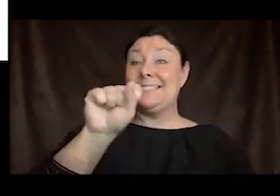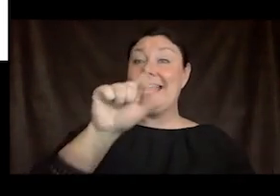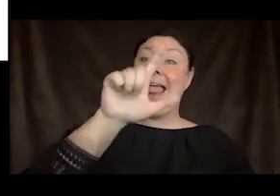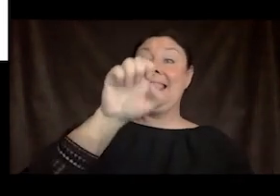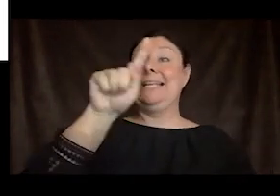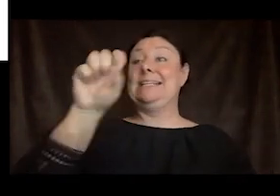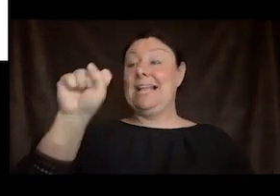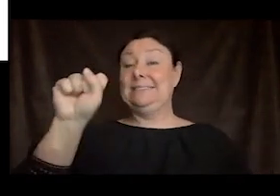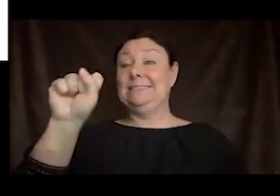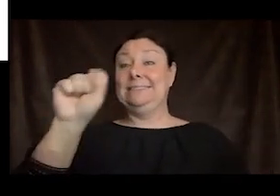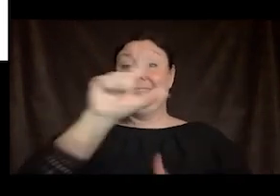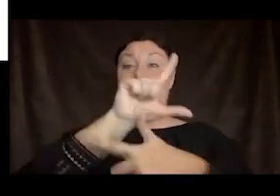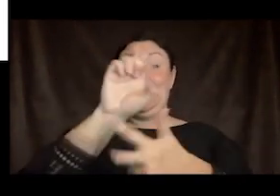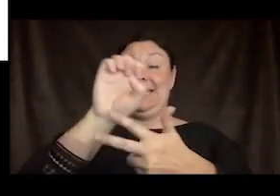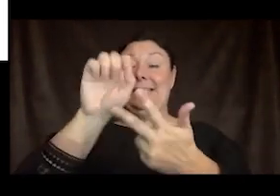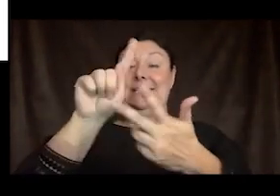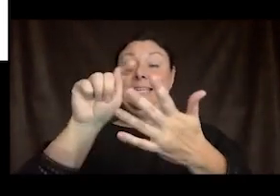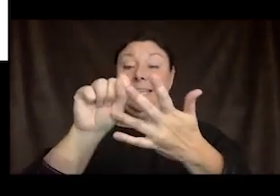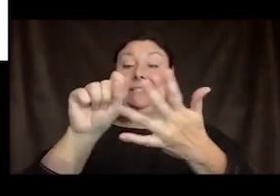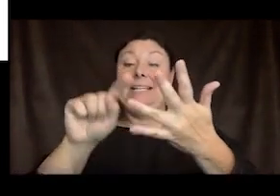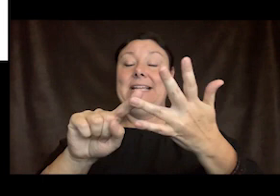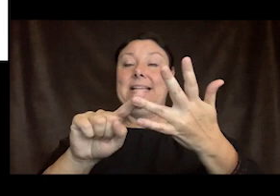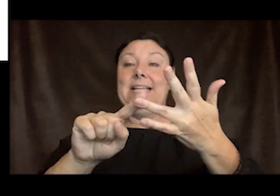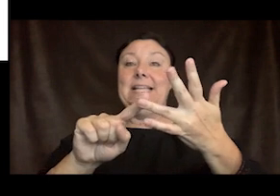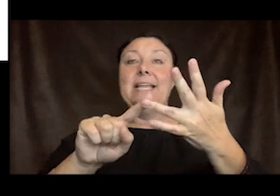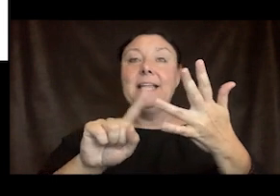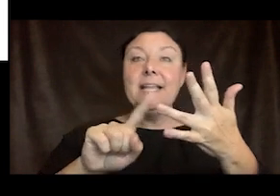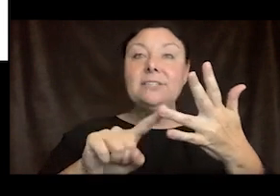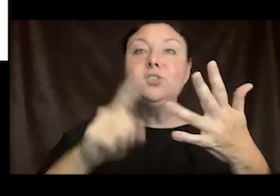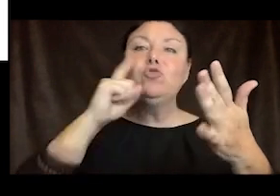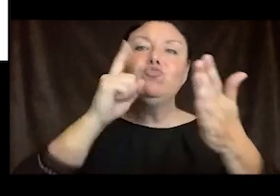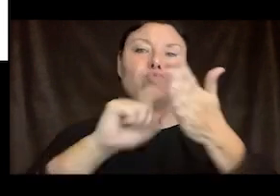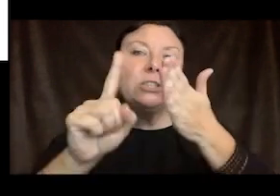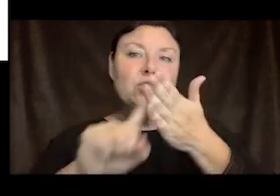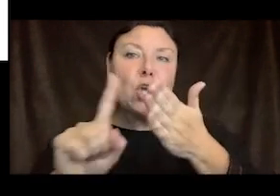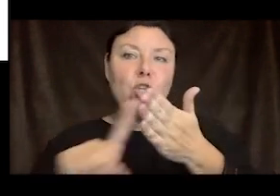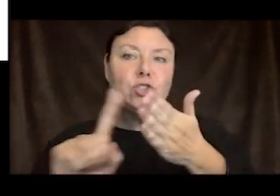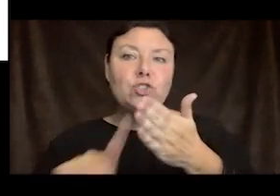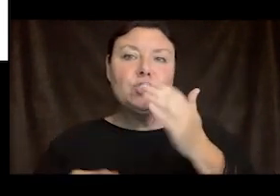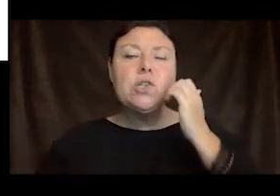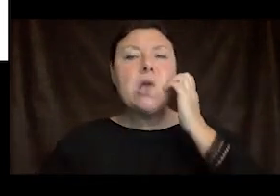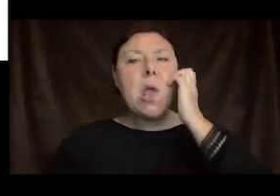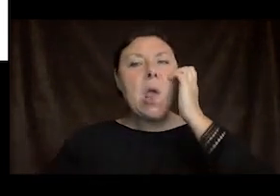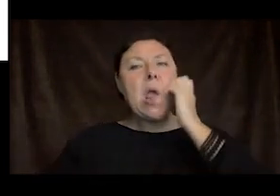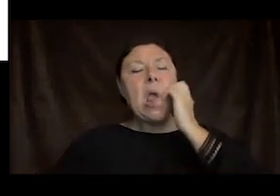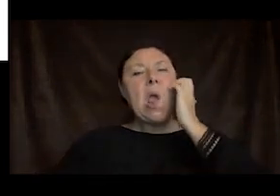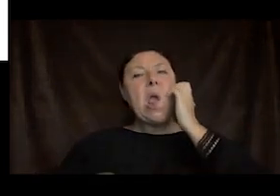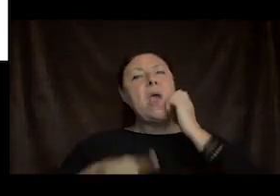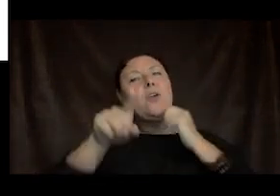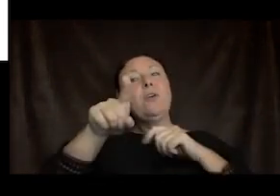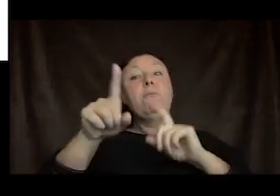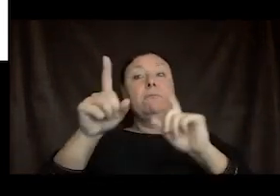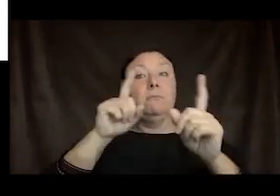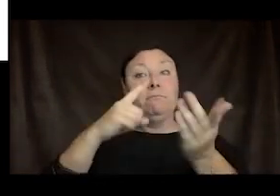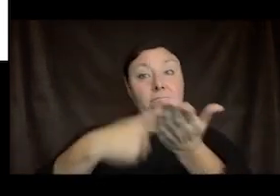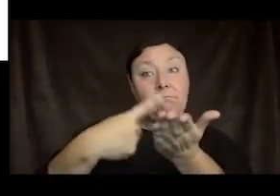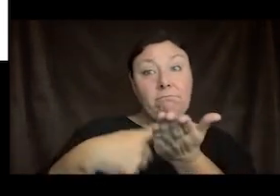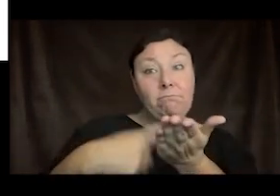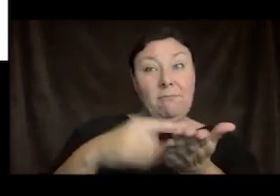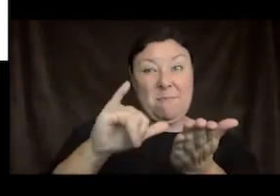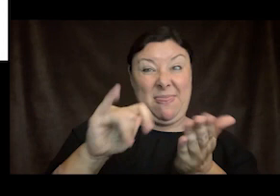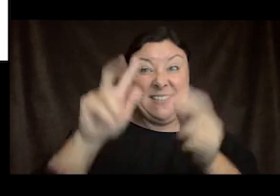they think, what they feel, and this is where sometimes you tap into those emotions that can be scary, especially if the conversation